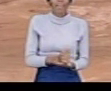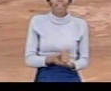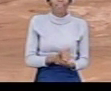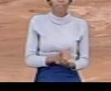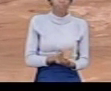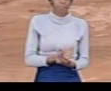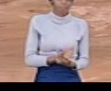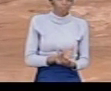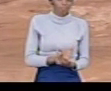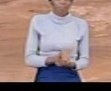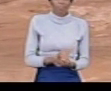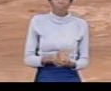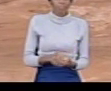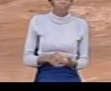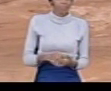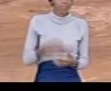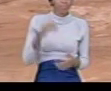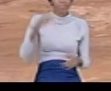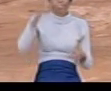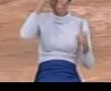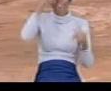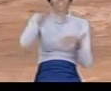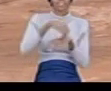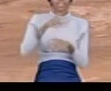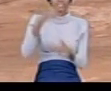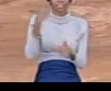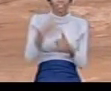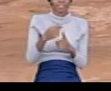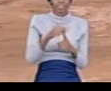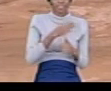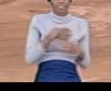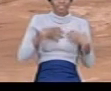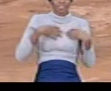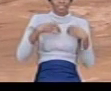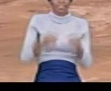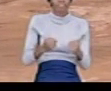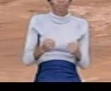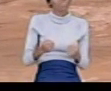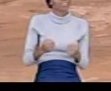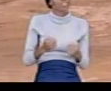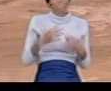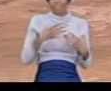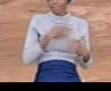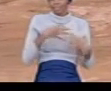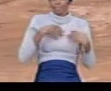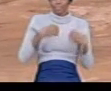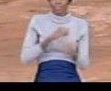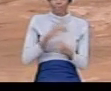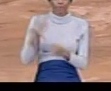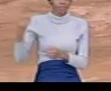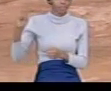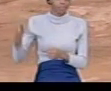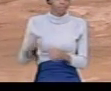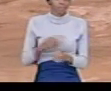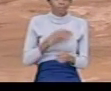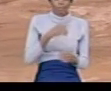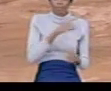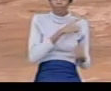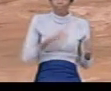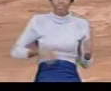amen. He sent his word and he healed them. Oh Lord, send